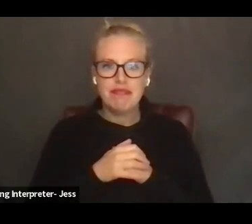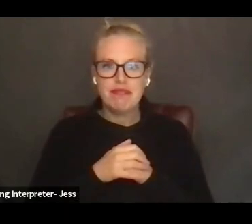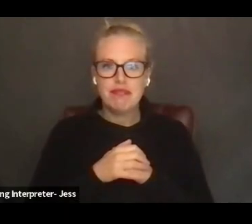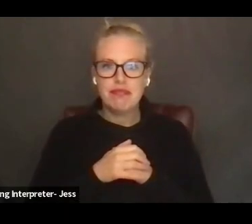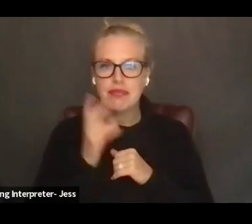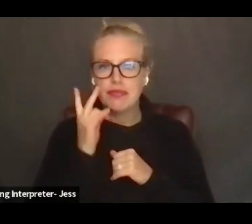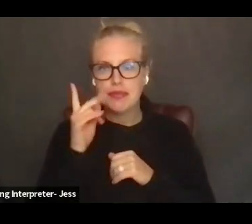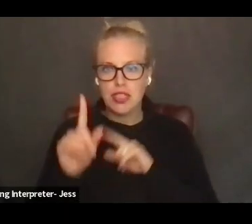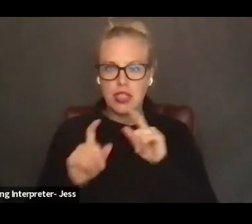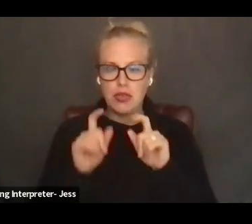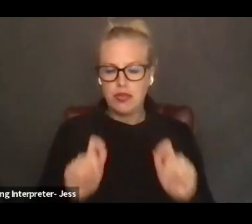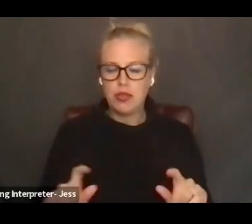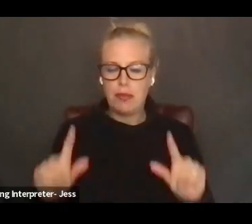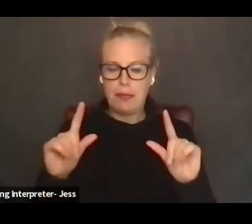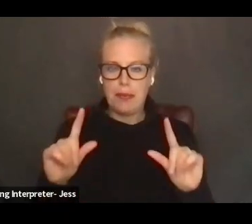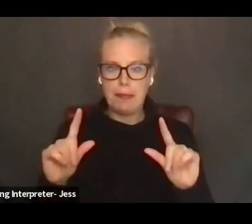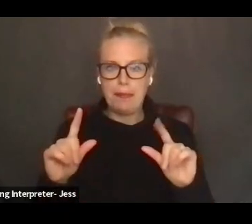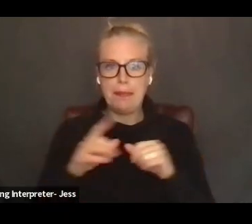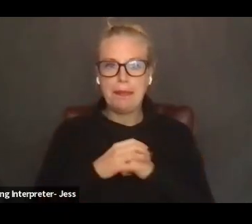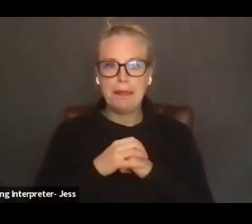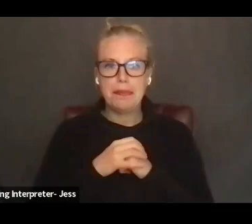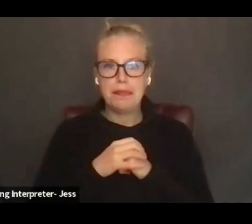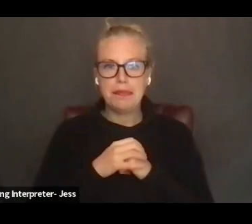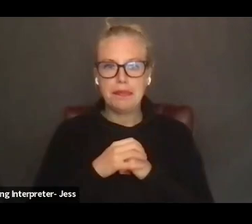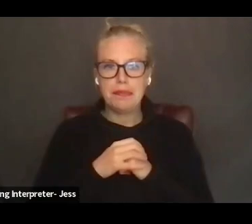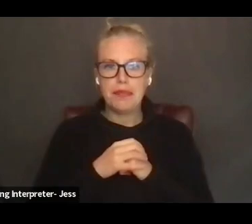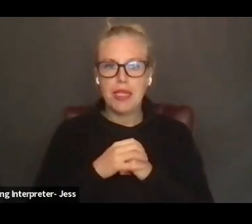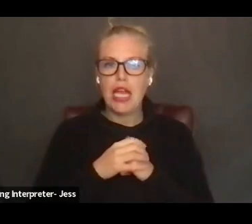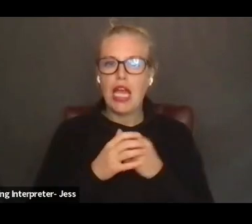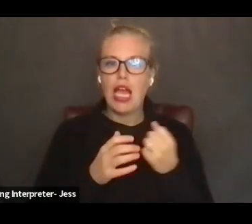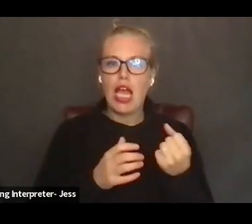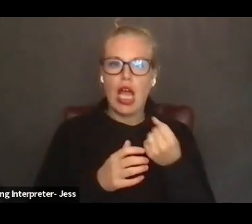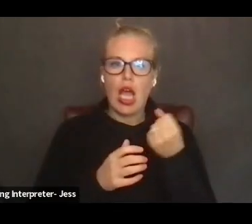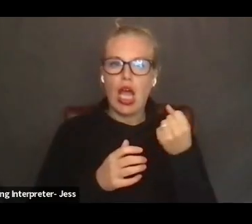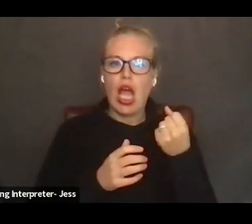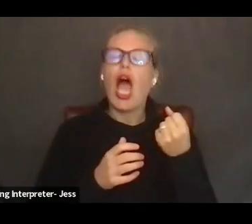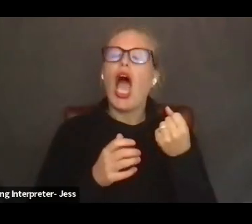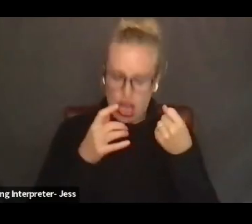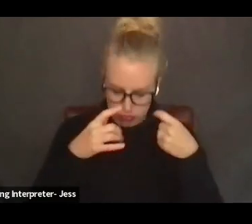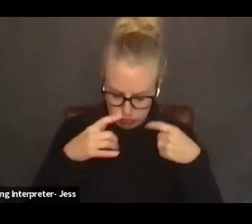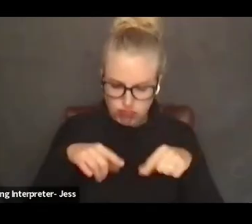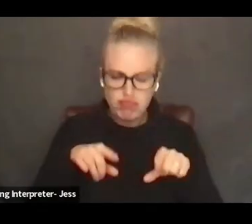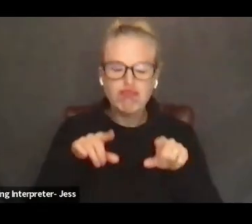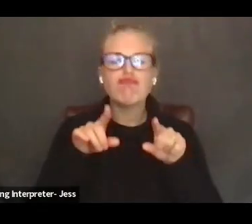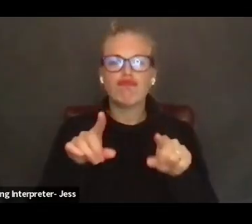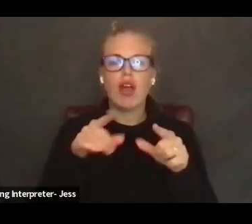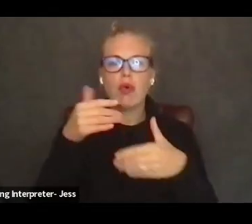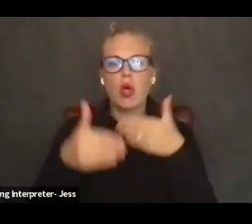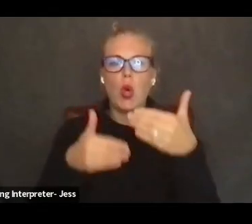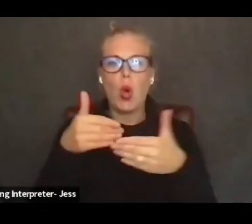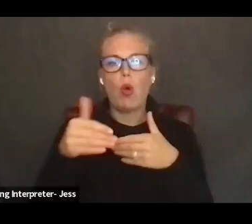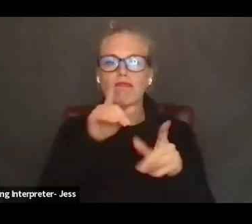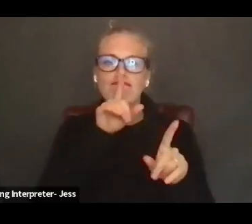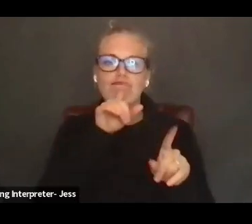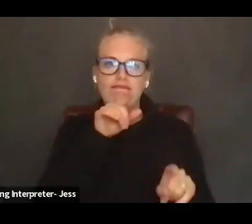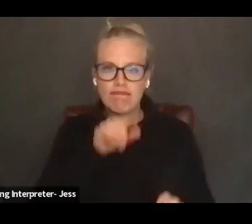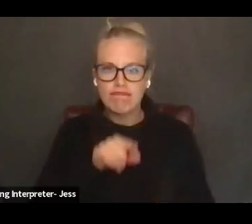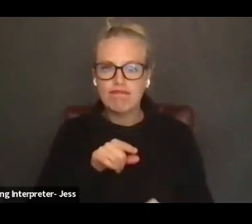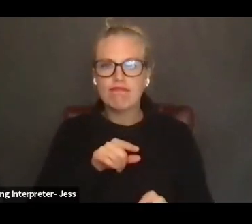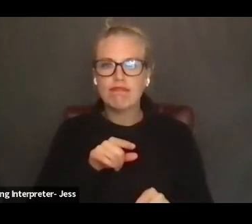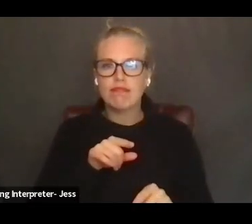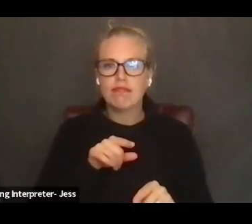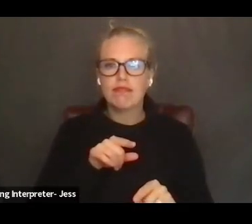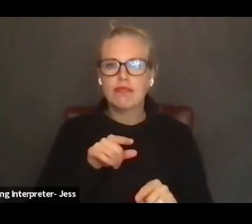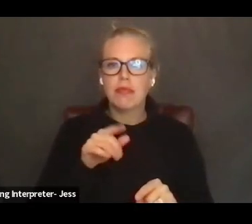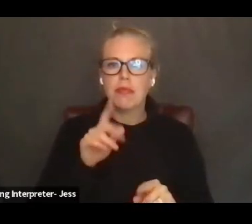See a question. I think I'll answer questions as we go because it's fresh